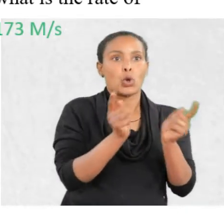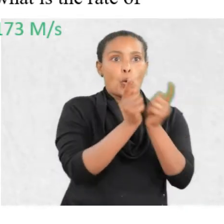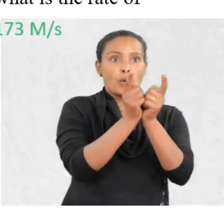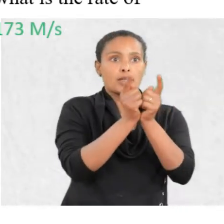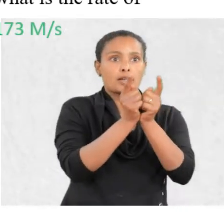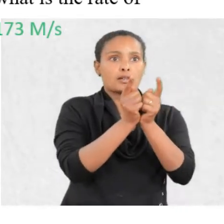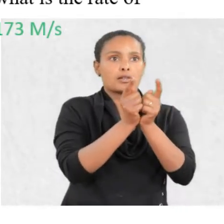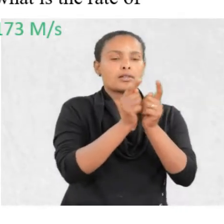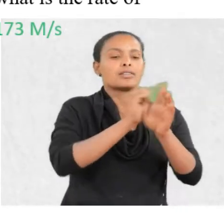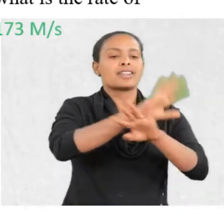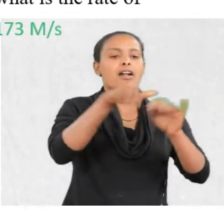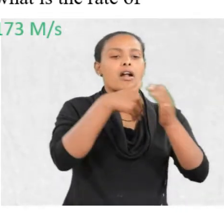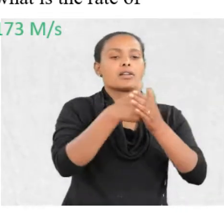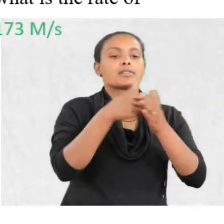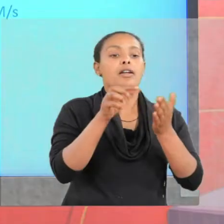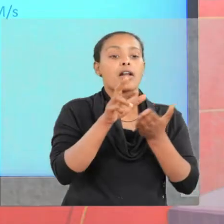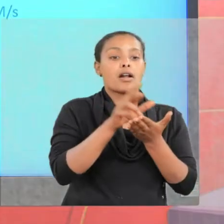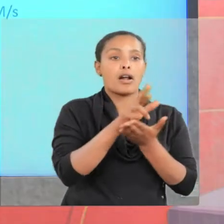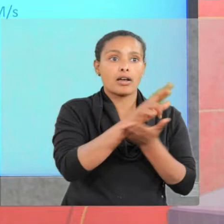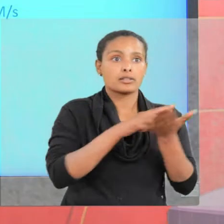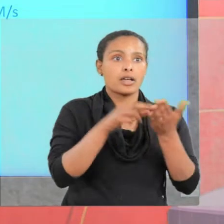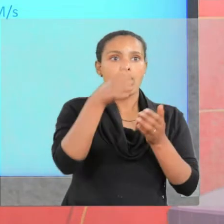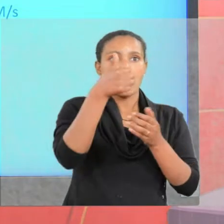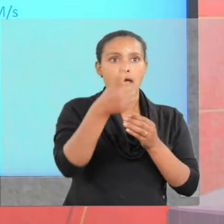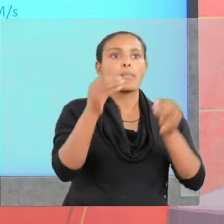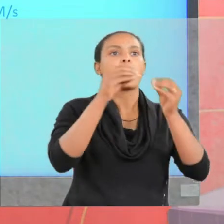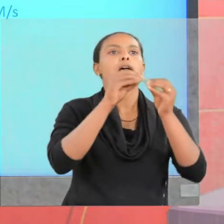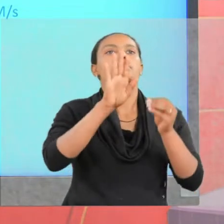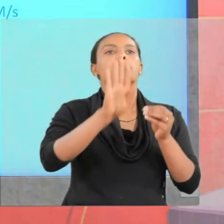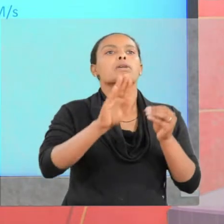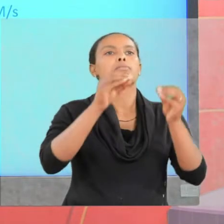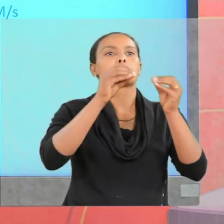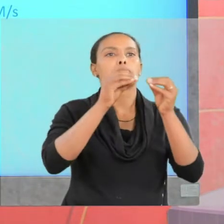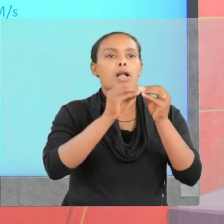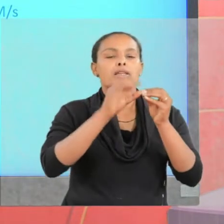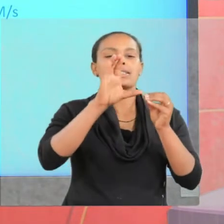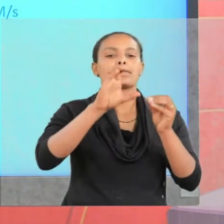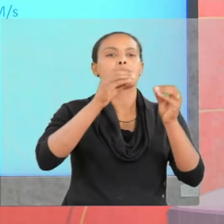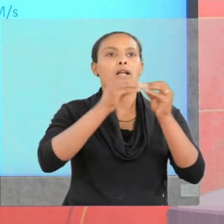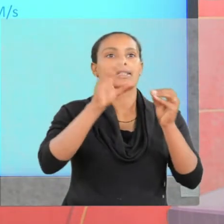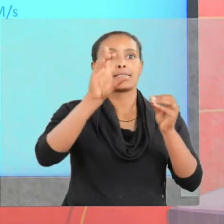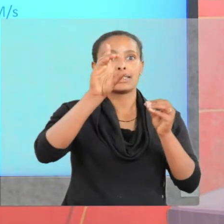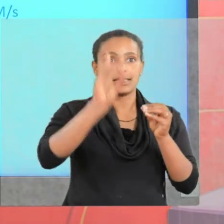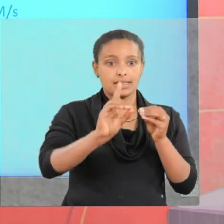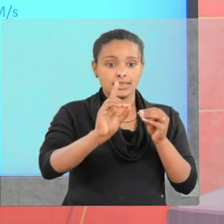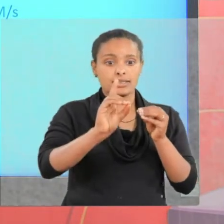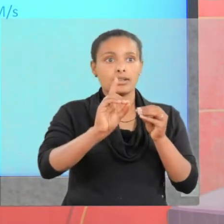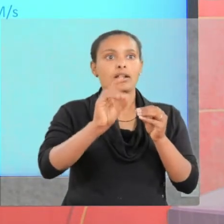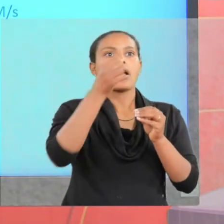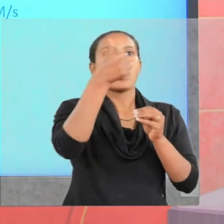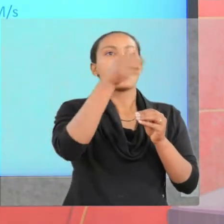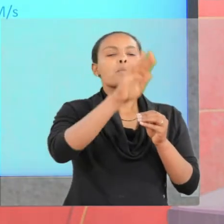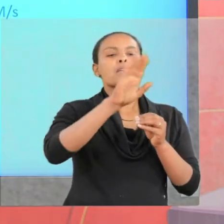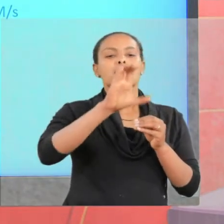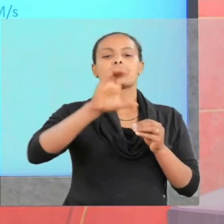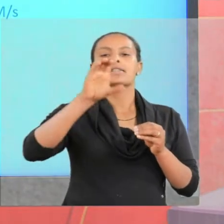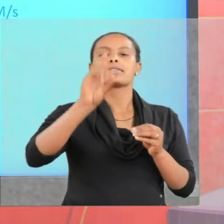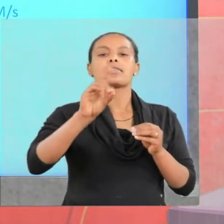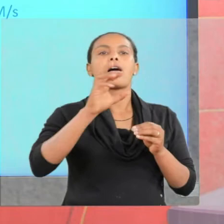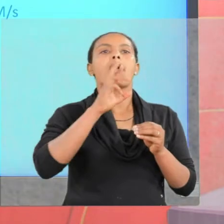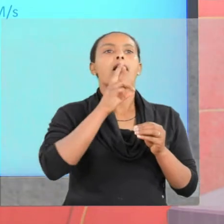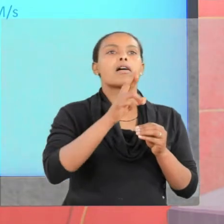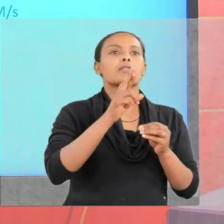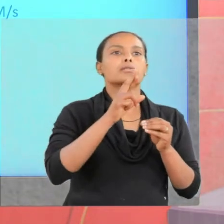In general, for the reaction A plus B to form C plus D, where A, B, C, and D